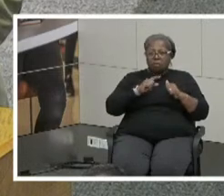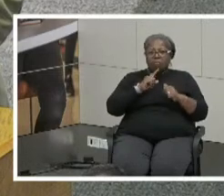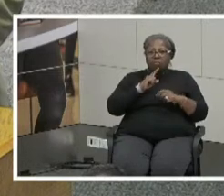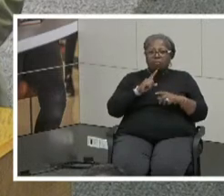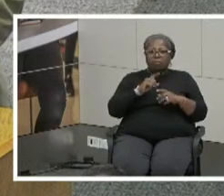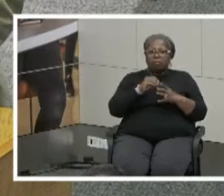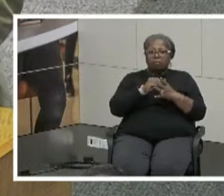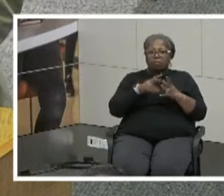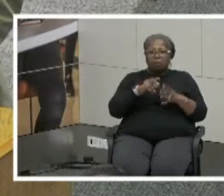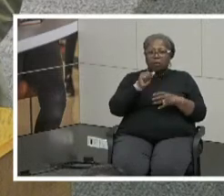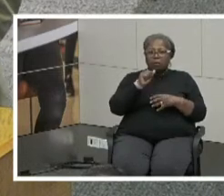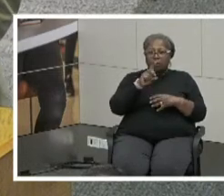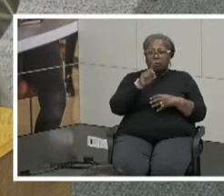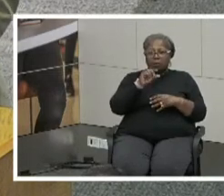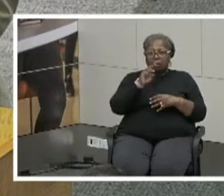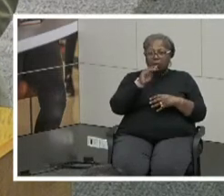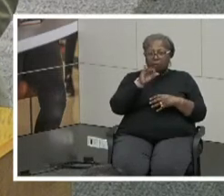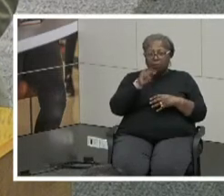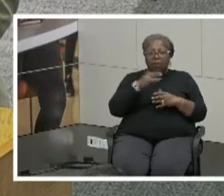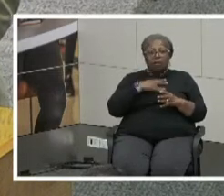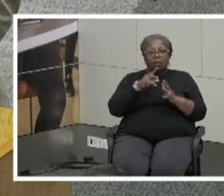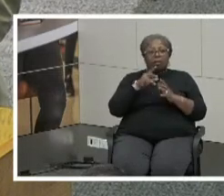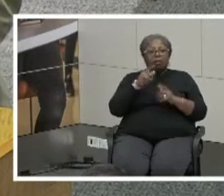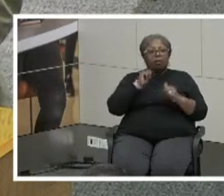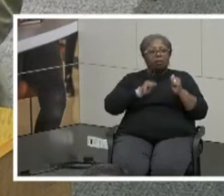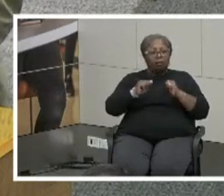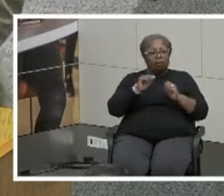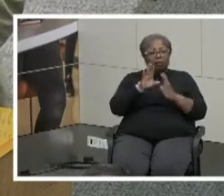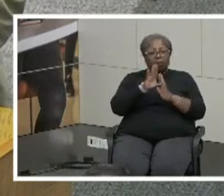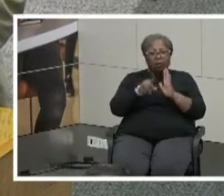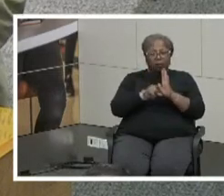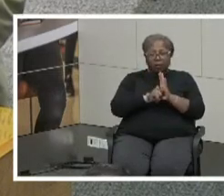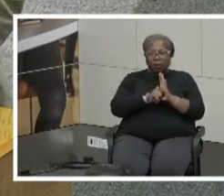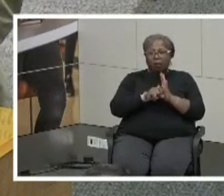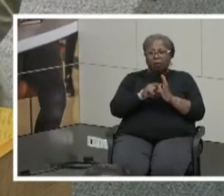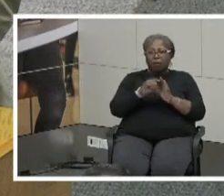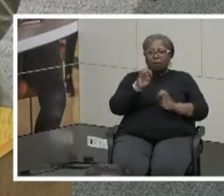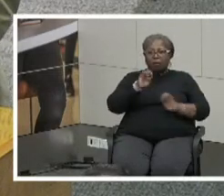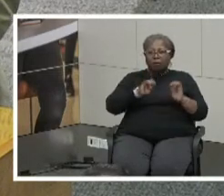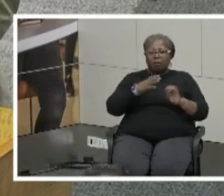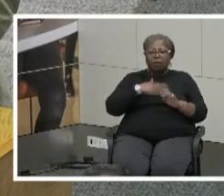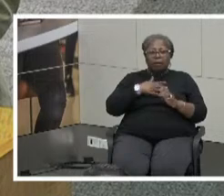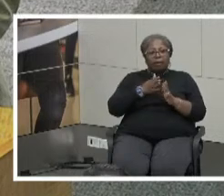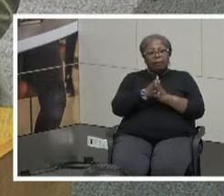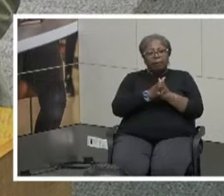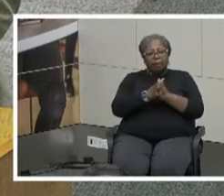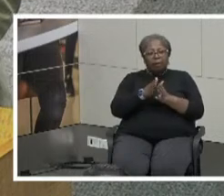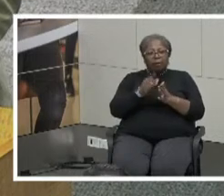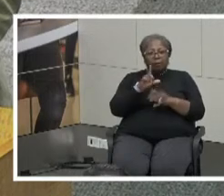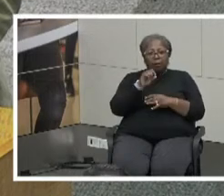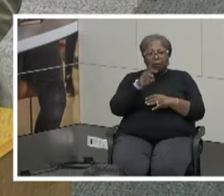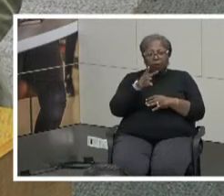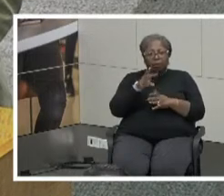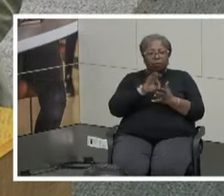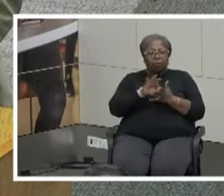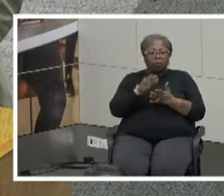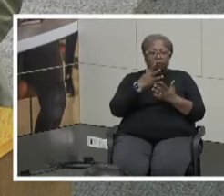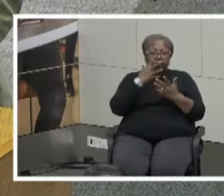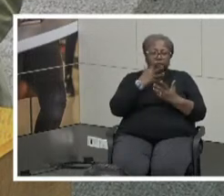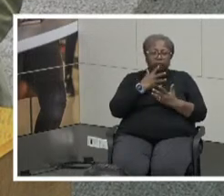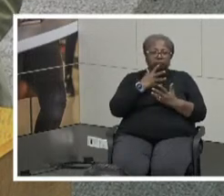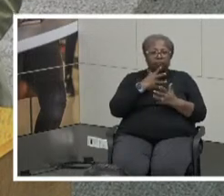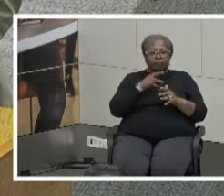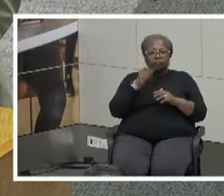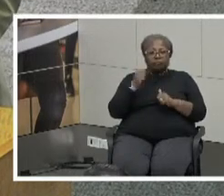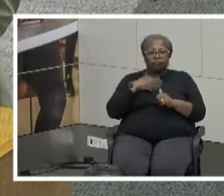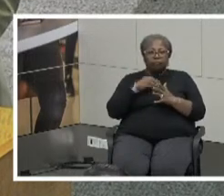fact School administrators who lack theater background consistently evaluate my passion and expertise as low scores I am sad to leave my